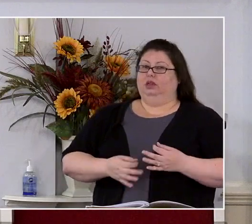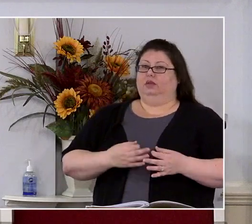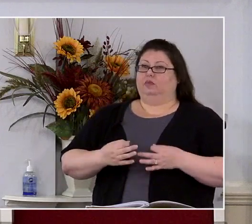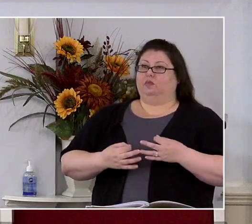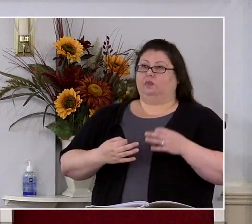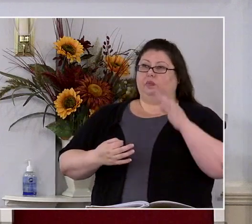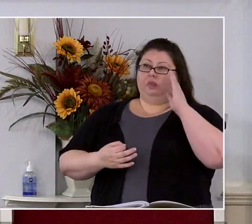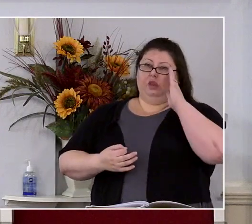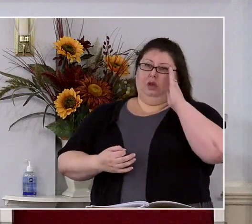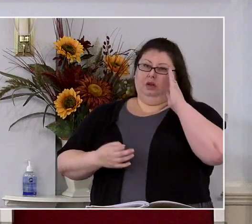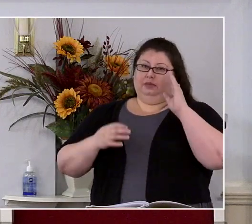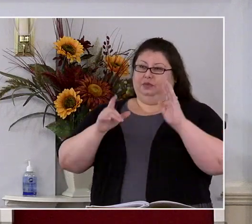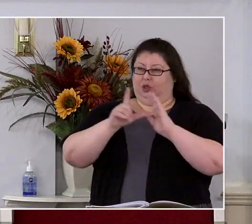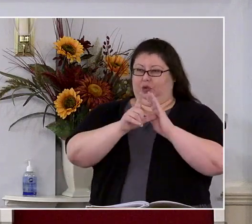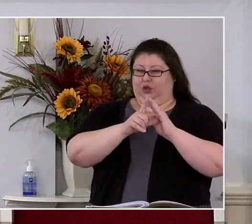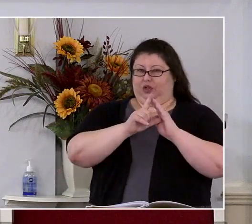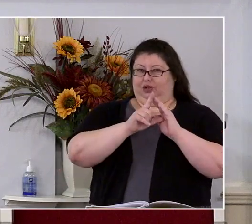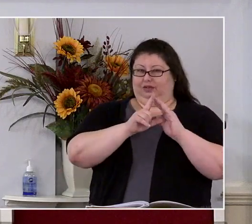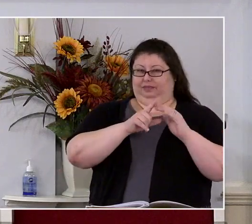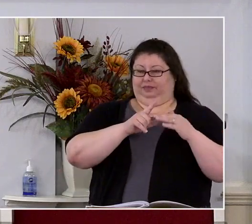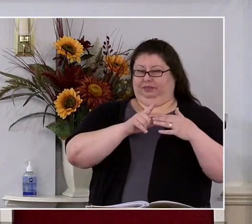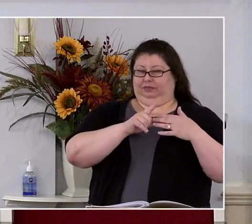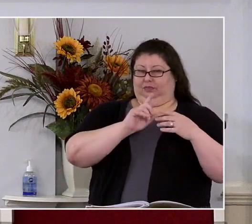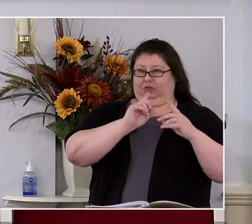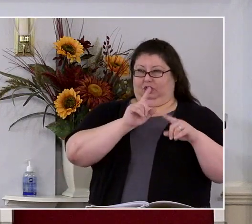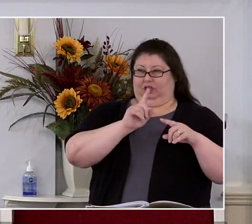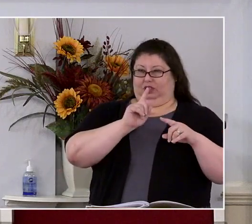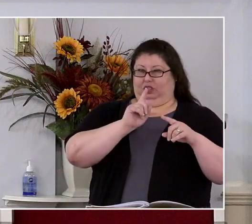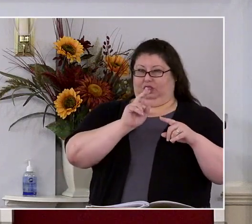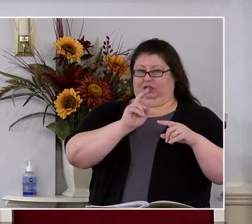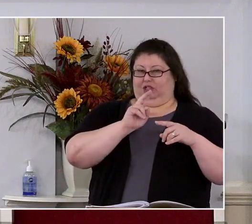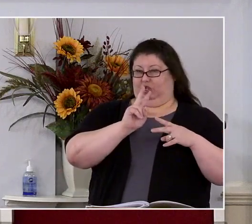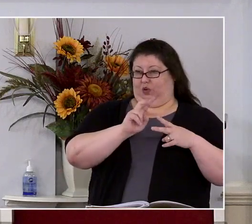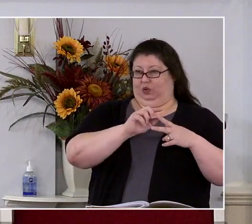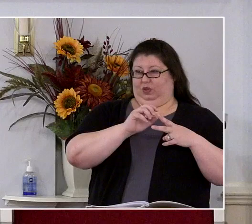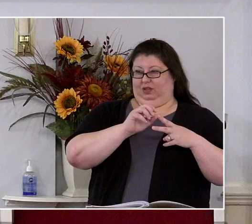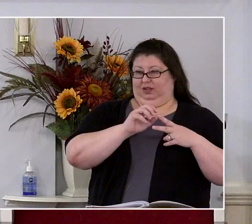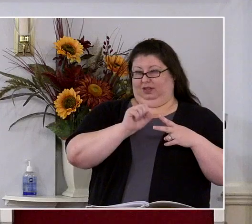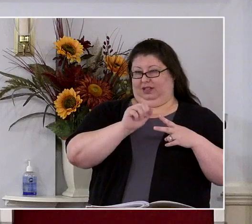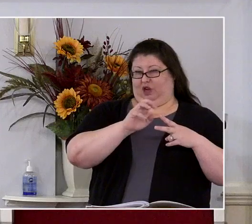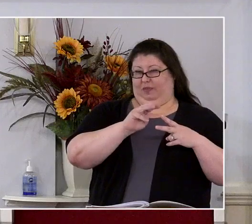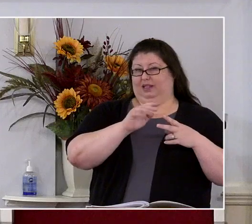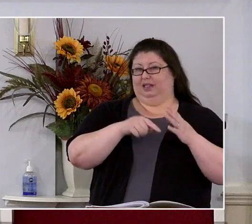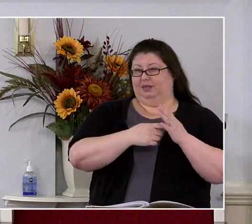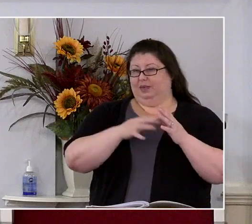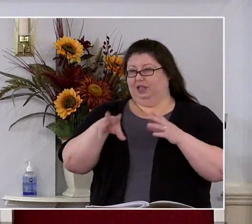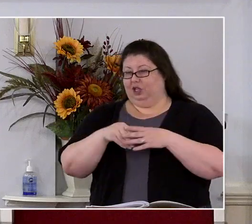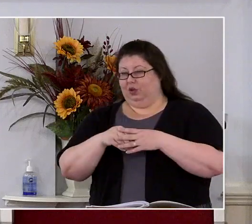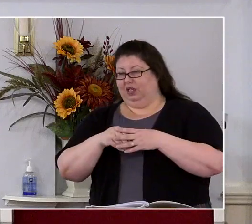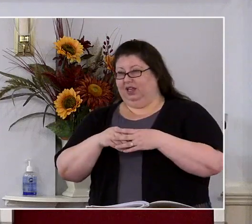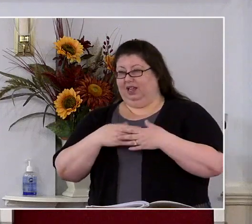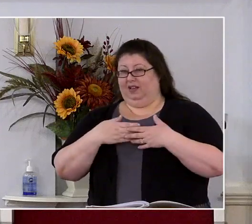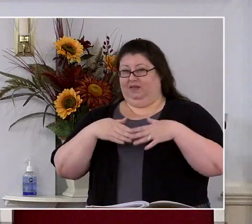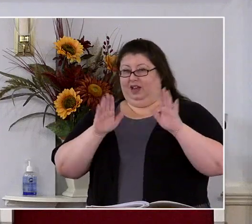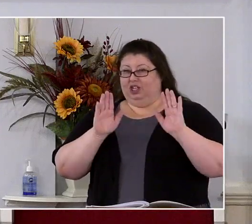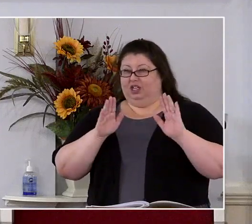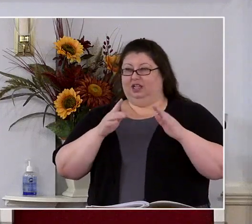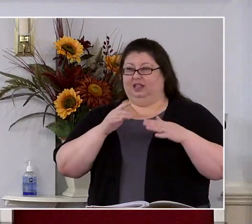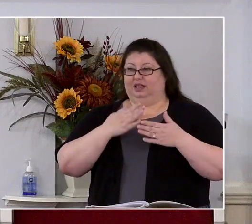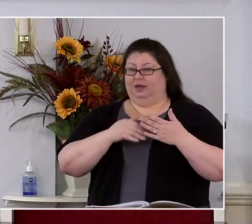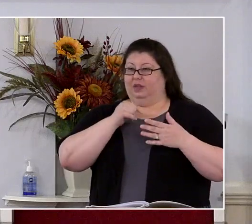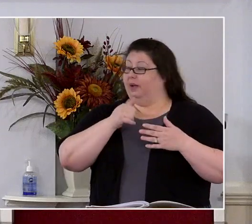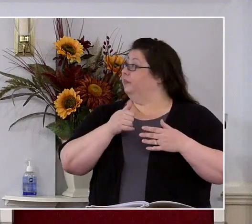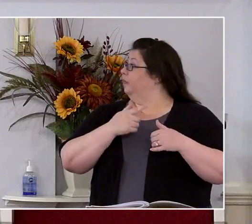and he was a little iffy on confession. Sometimes he included it, sometimes he didn't. But those 2 sacraments are